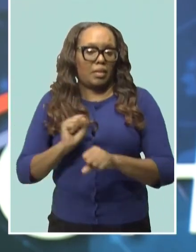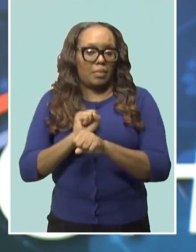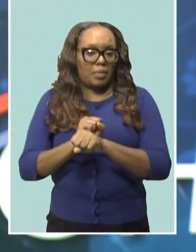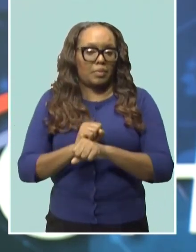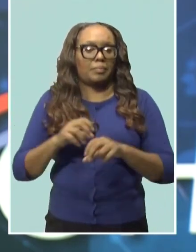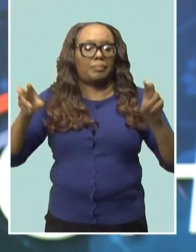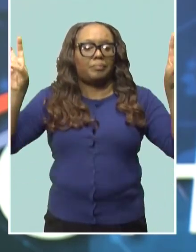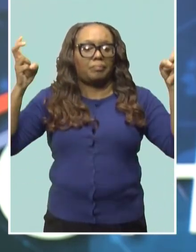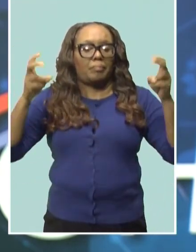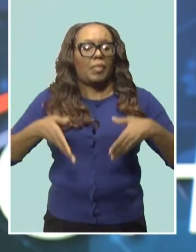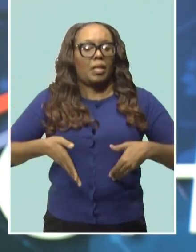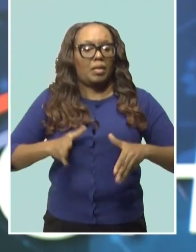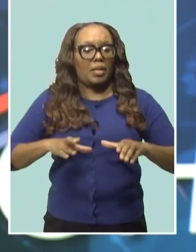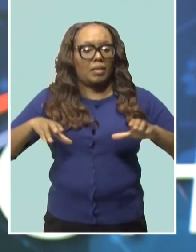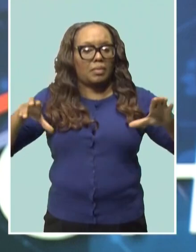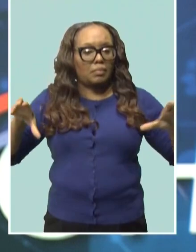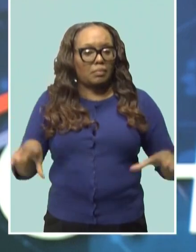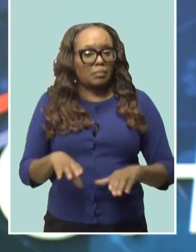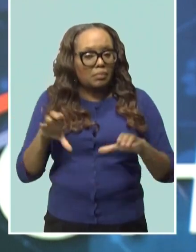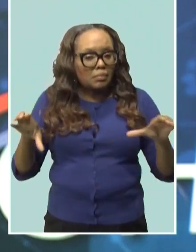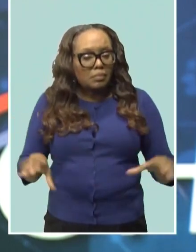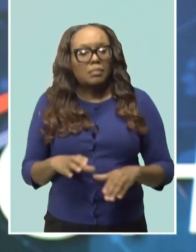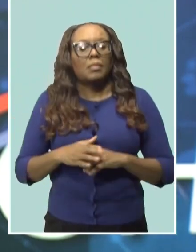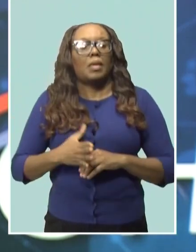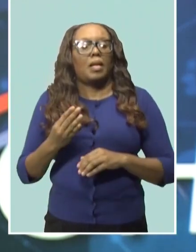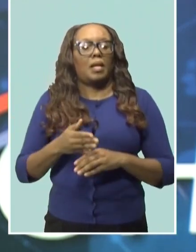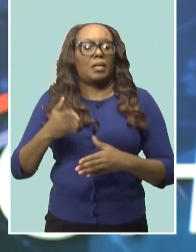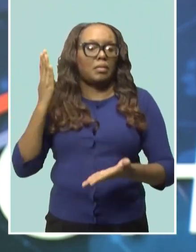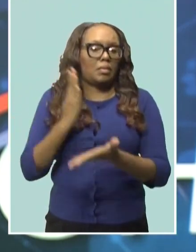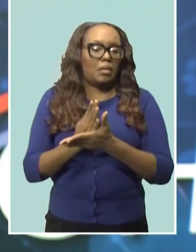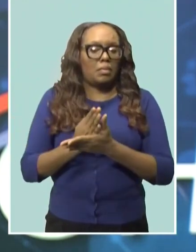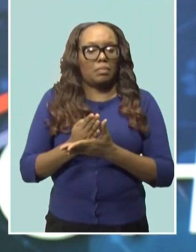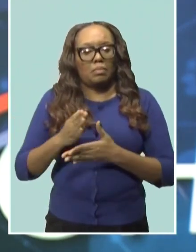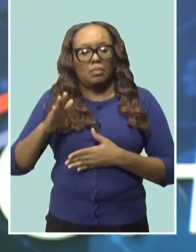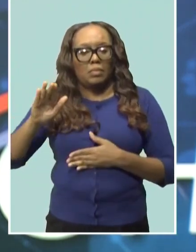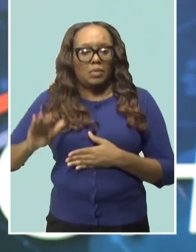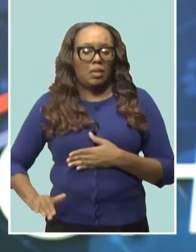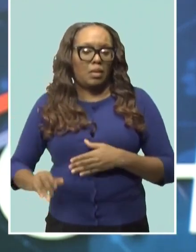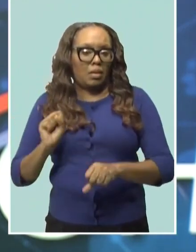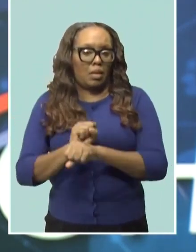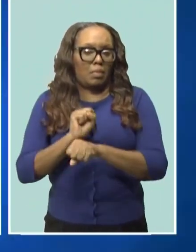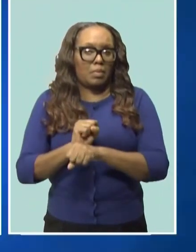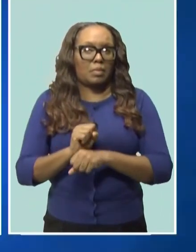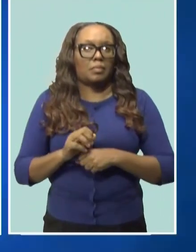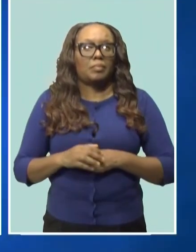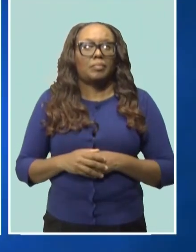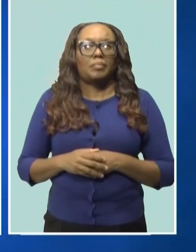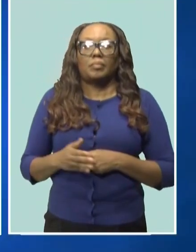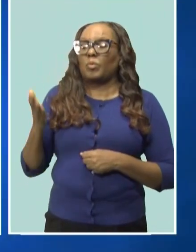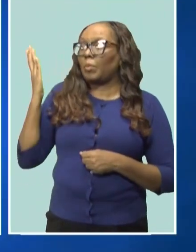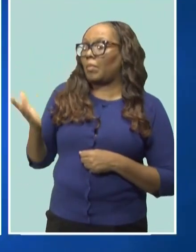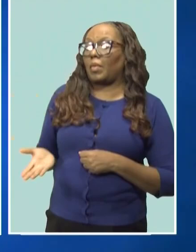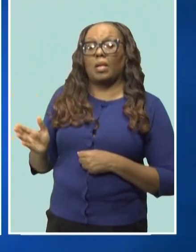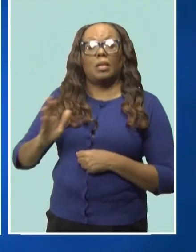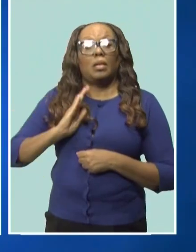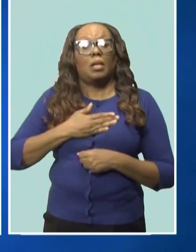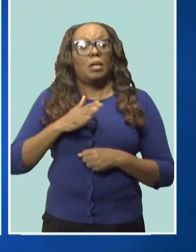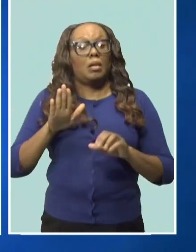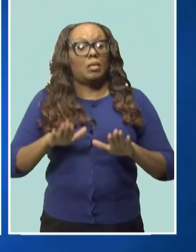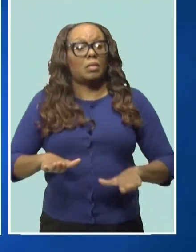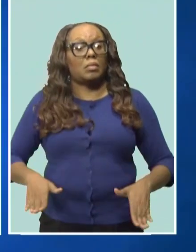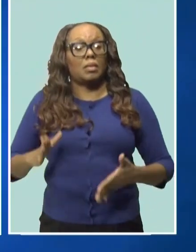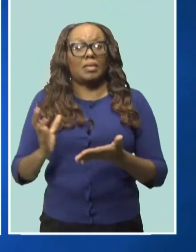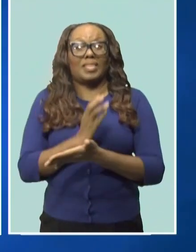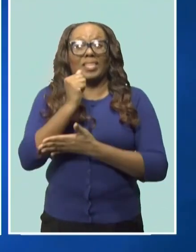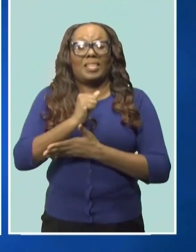the theme, Let's Act on Our Commitments, End Child Labour. Our children deserve a childhood filled